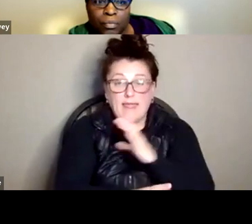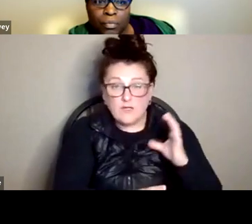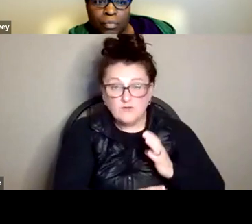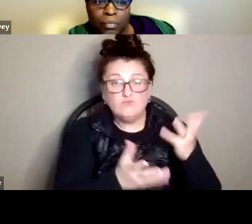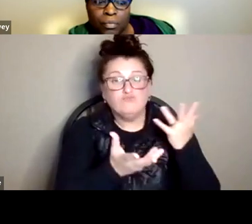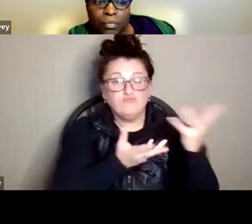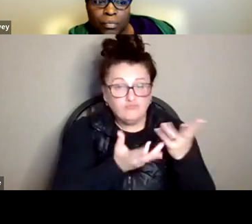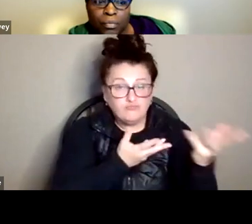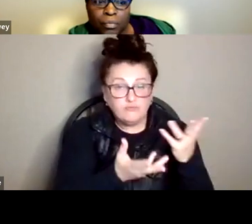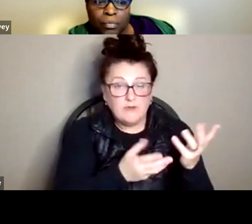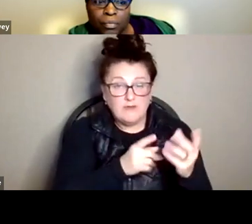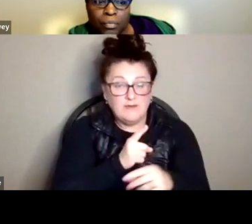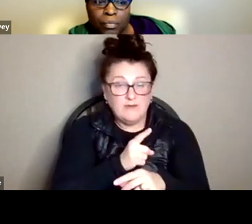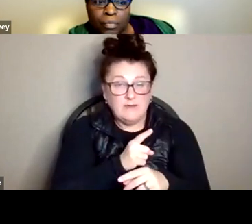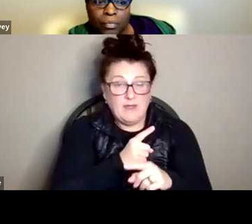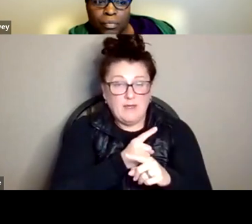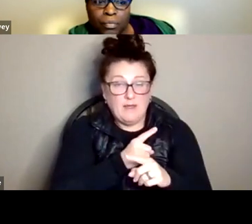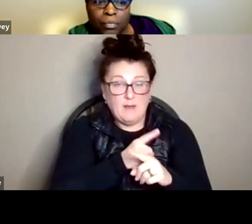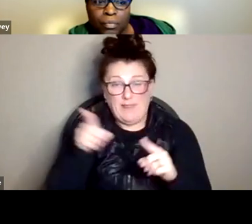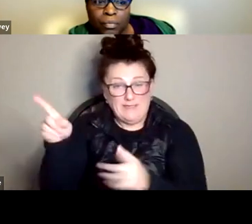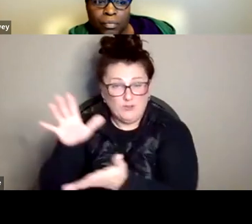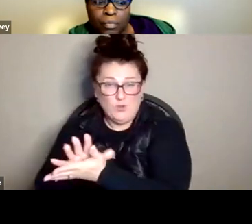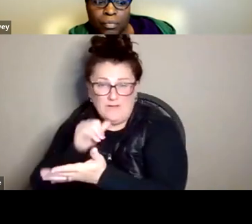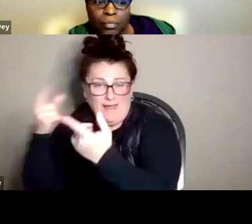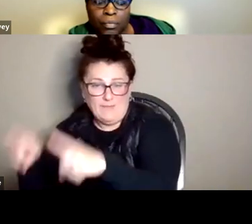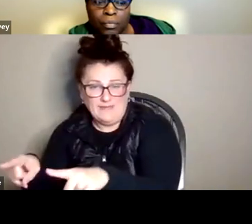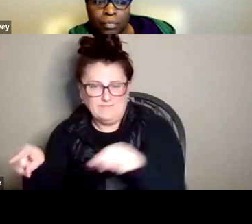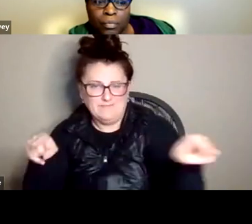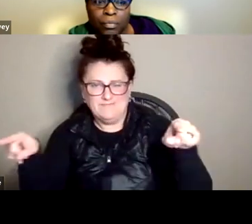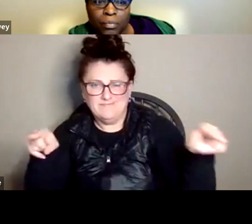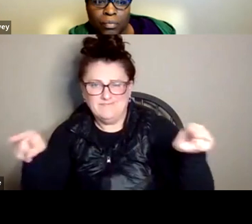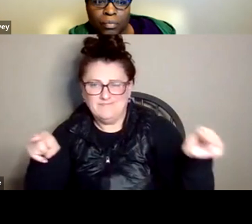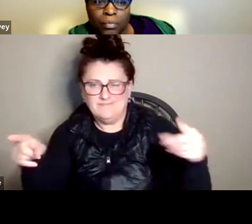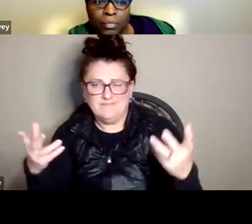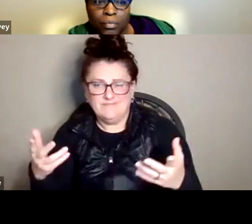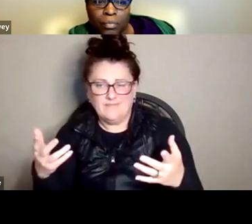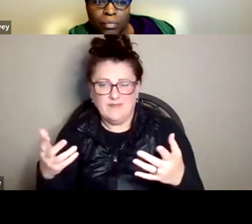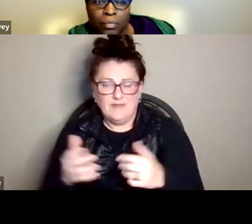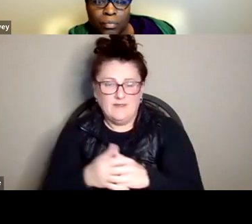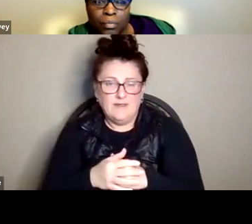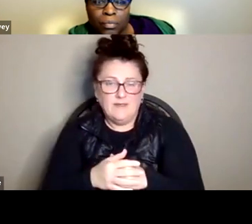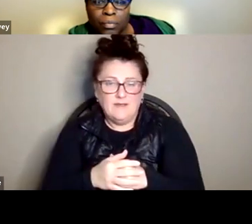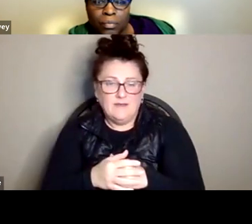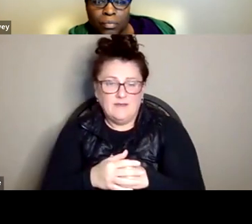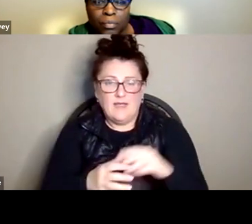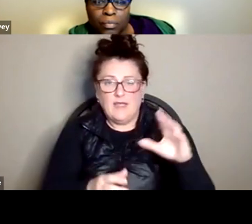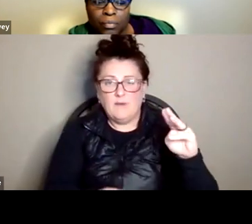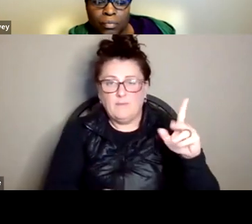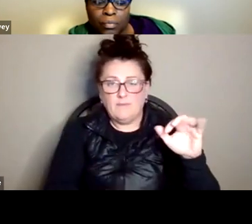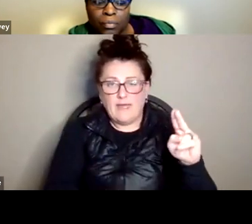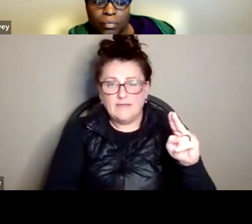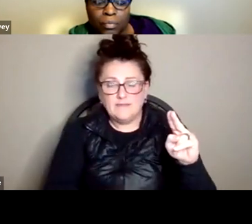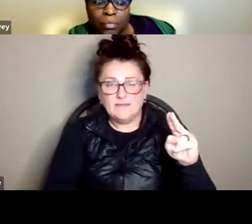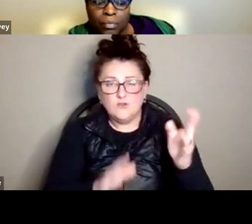engagement, but it's not going on at another school. You know, I've been on the Madison Park School Site Council for